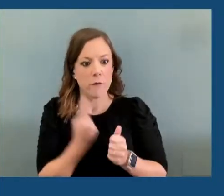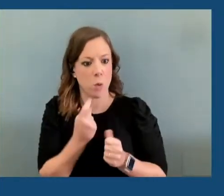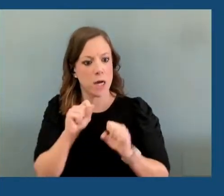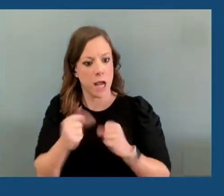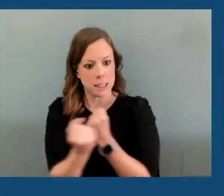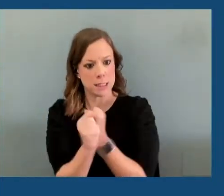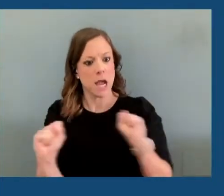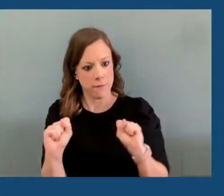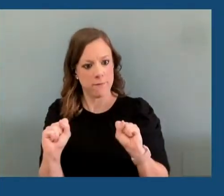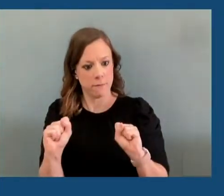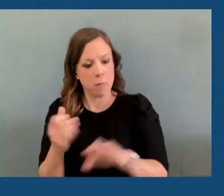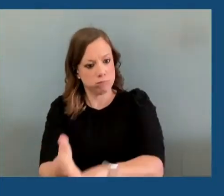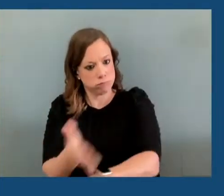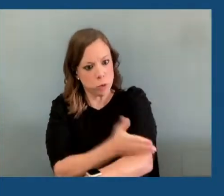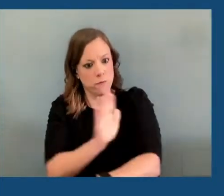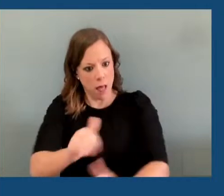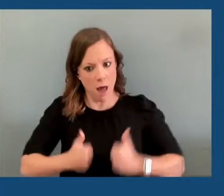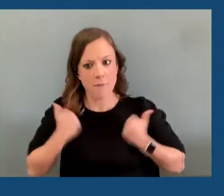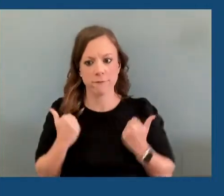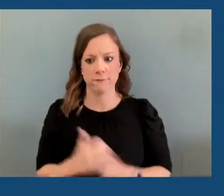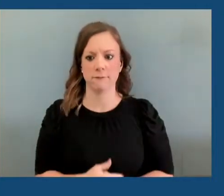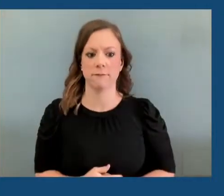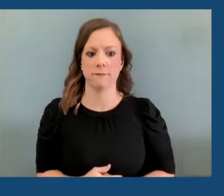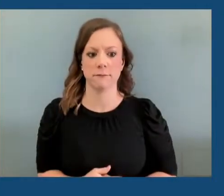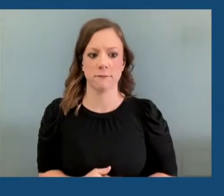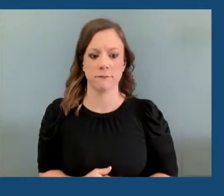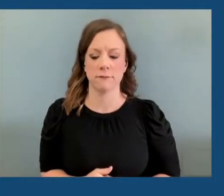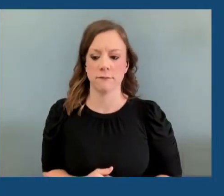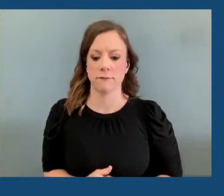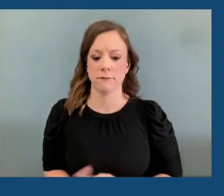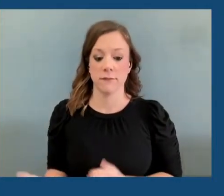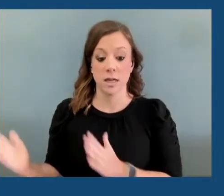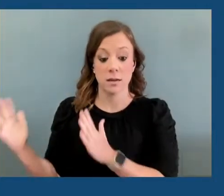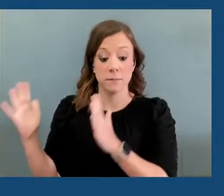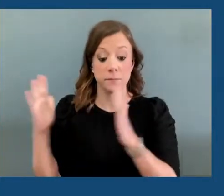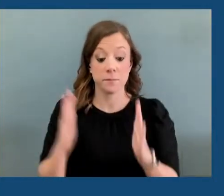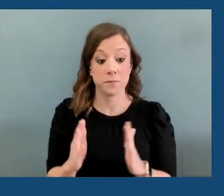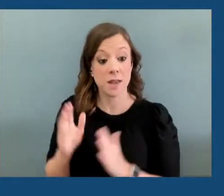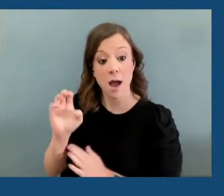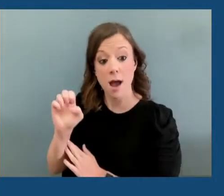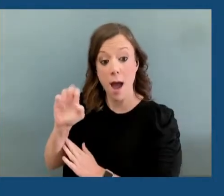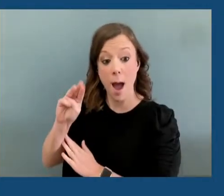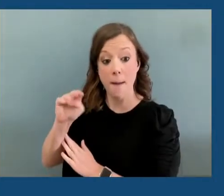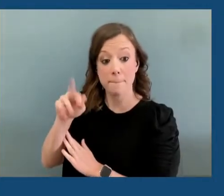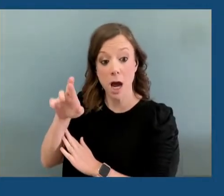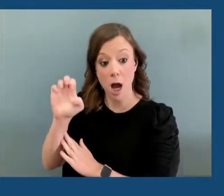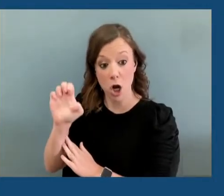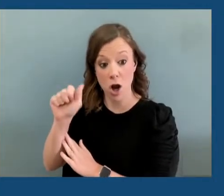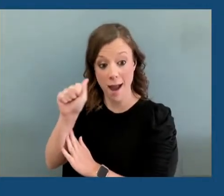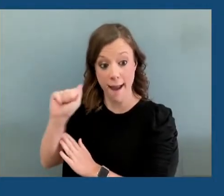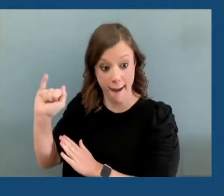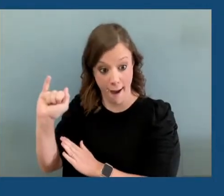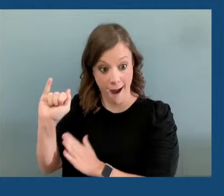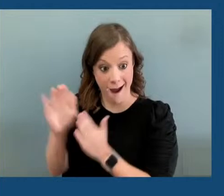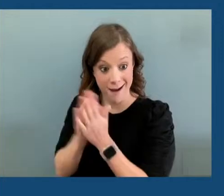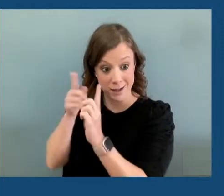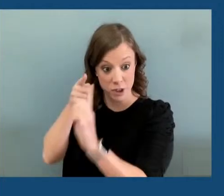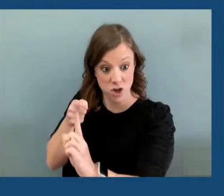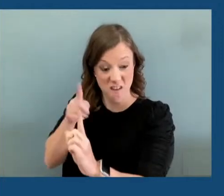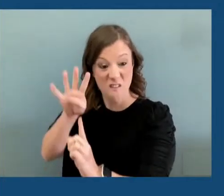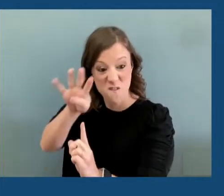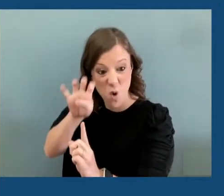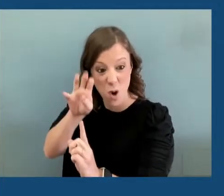lives. So we also announced our Empire AI initiative. It's a $400 million